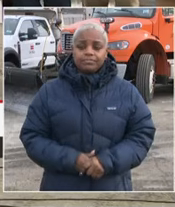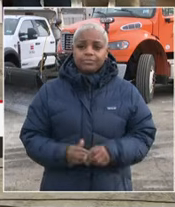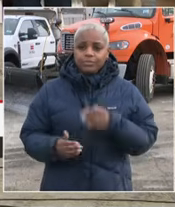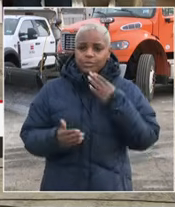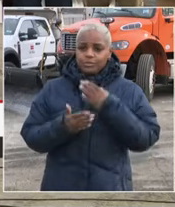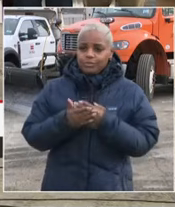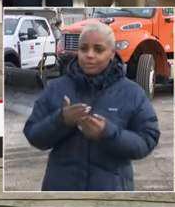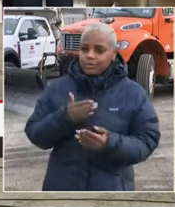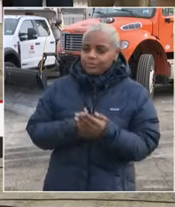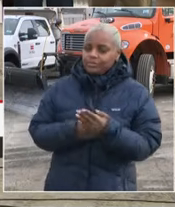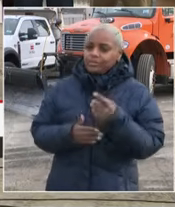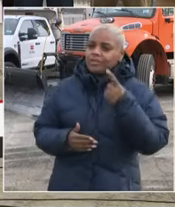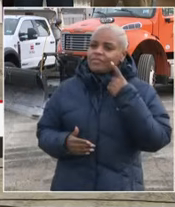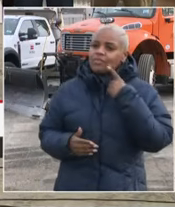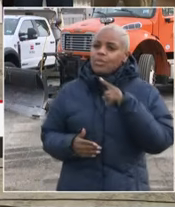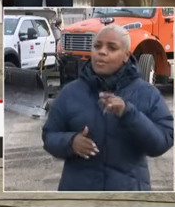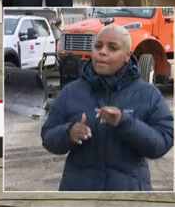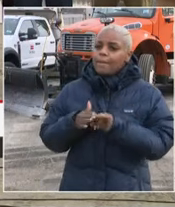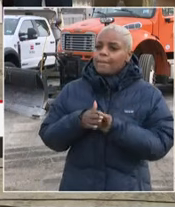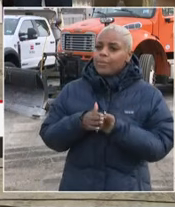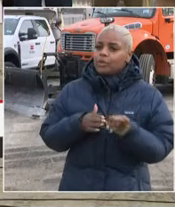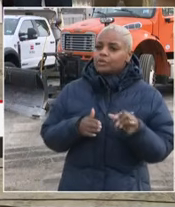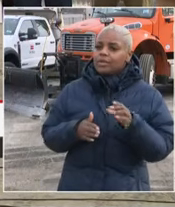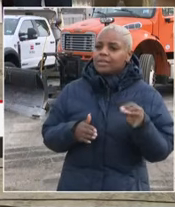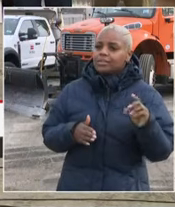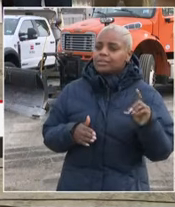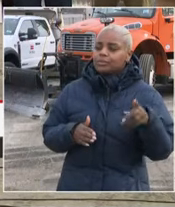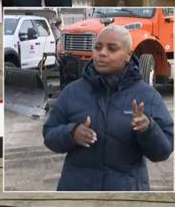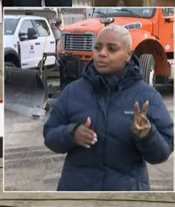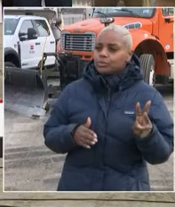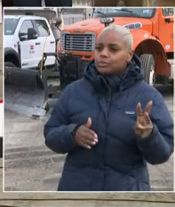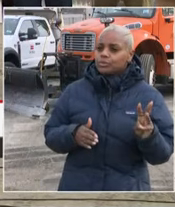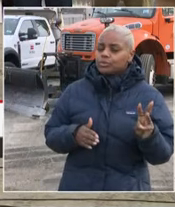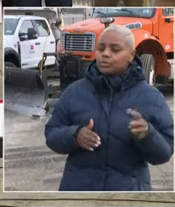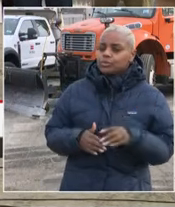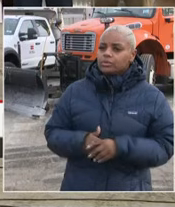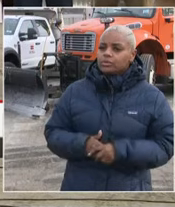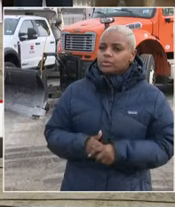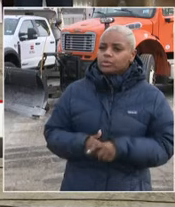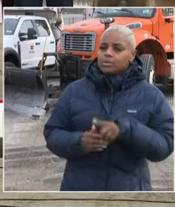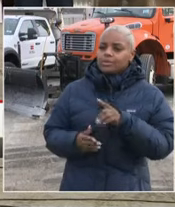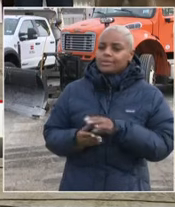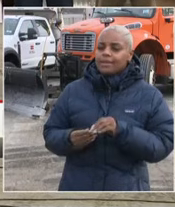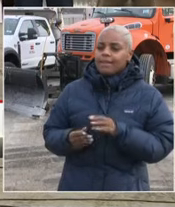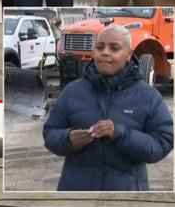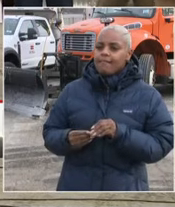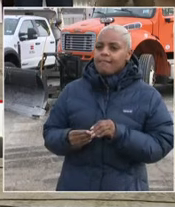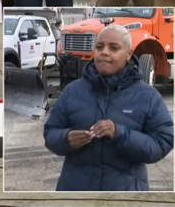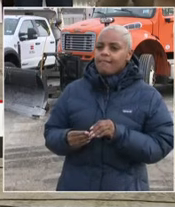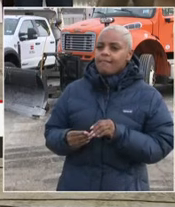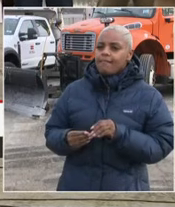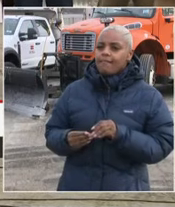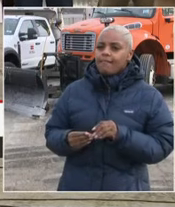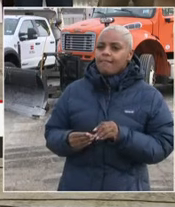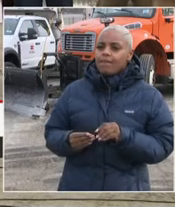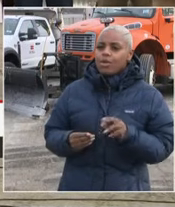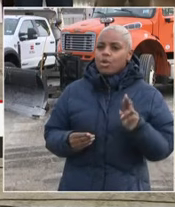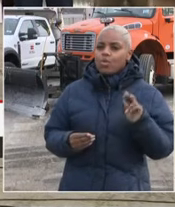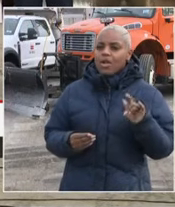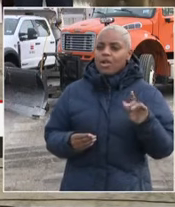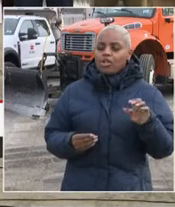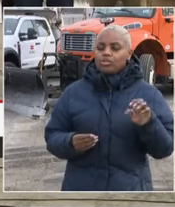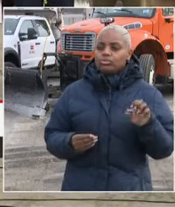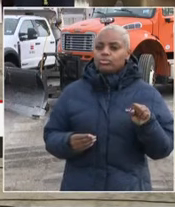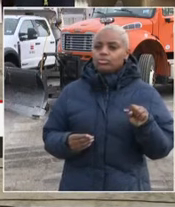For Metro and DPW, at what point with the rails will that determine whether you'll stop service? Is it when snow reaches a certain point